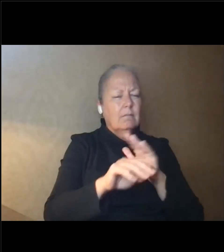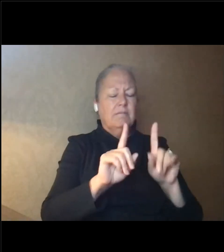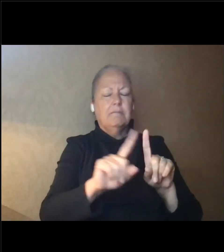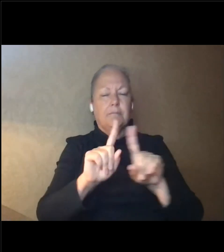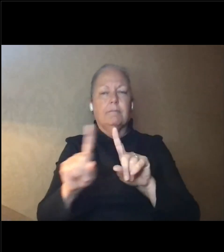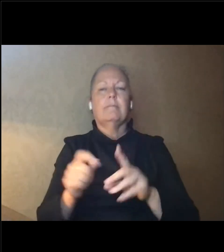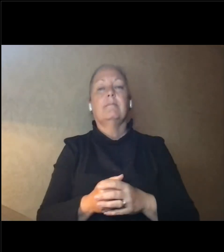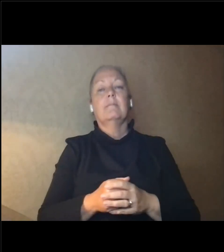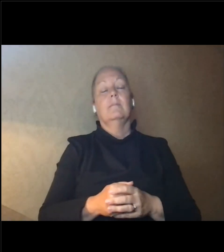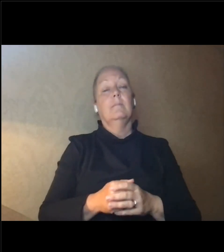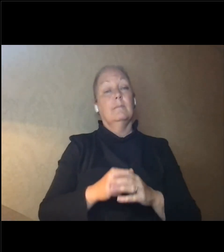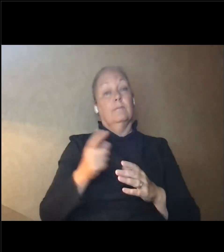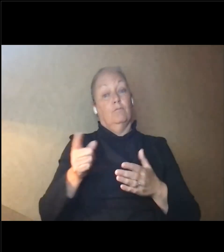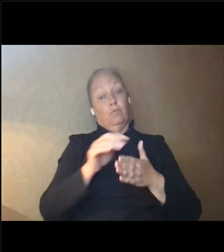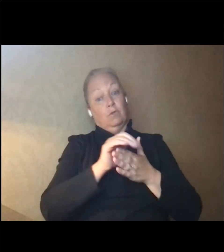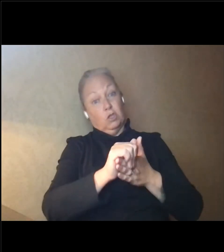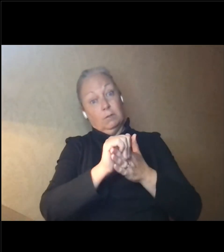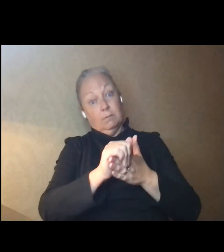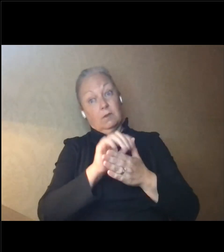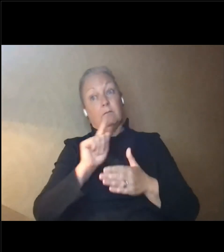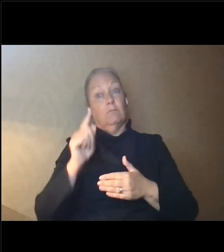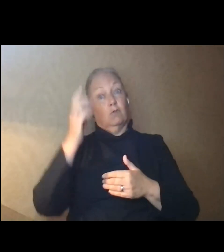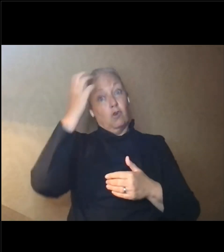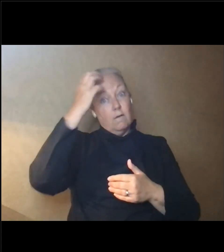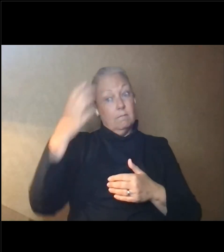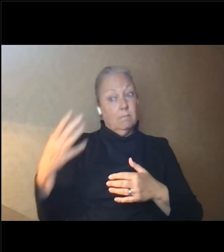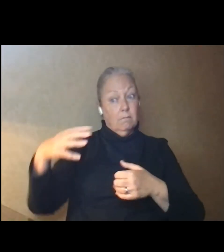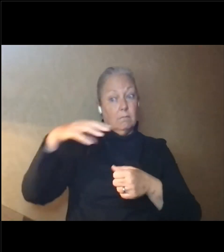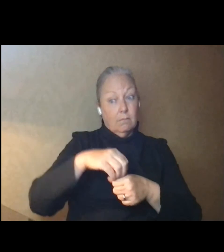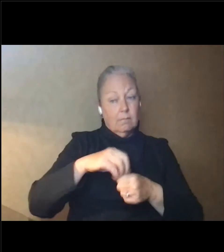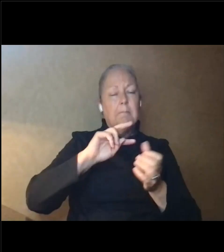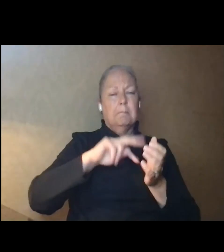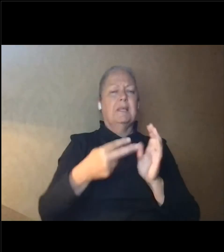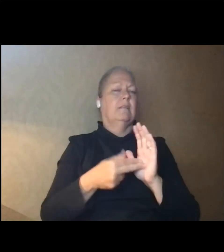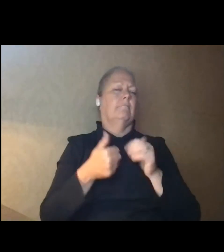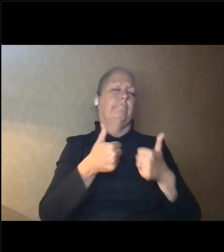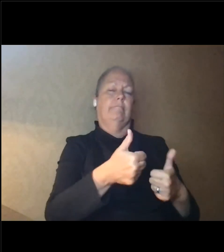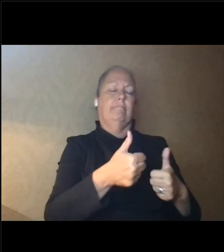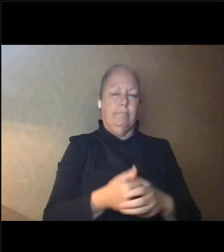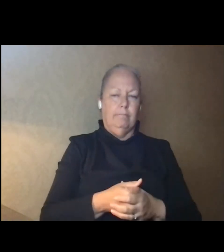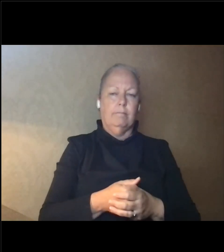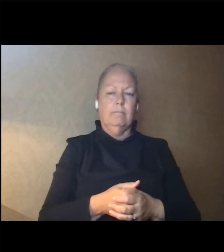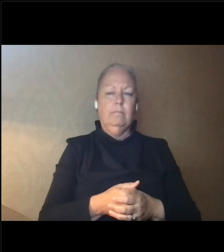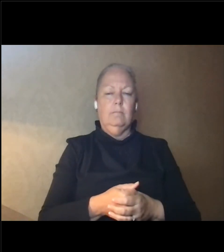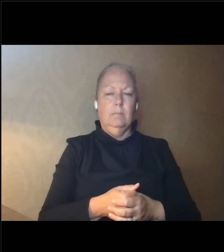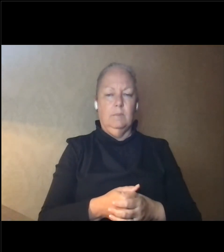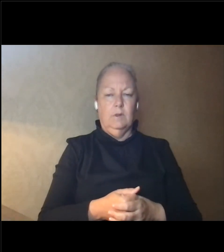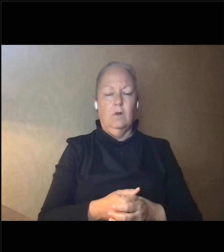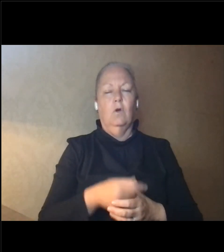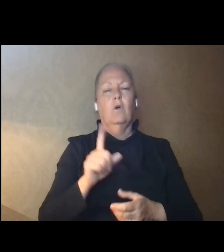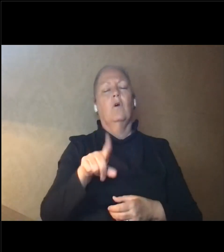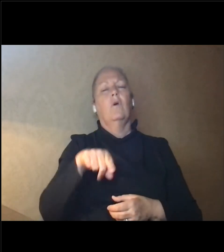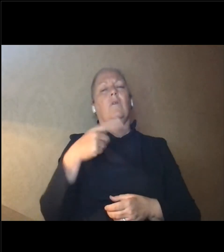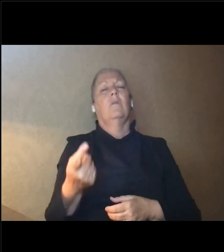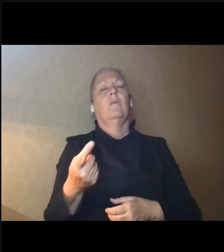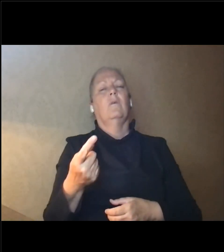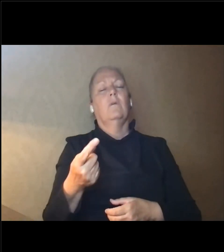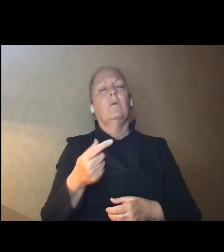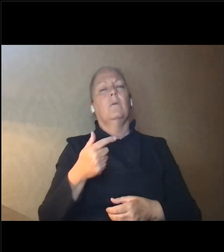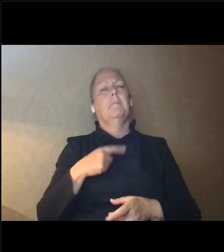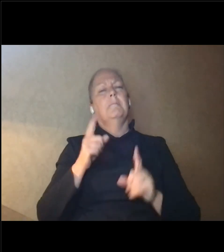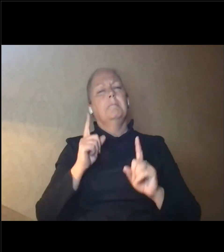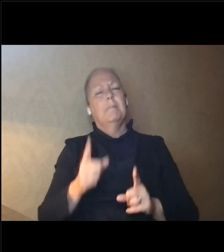leadership is also on board. And then rehabilitation governance, that is also very important. We really need to